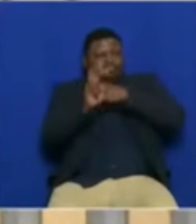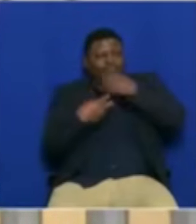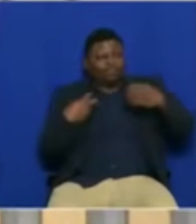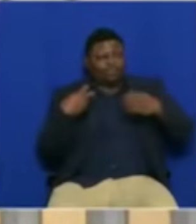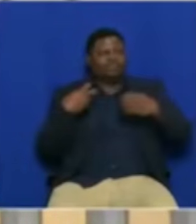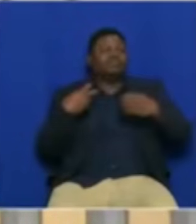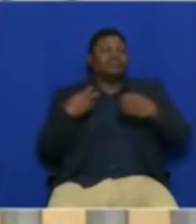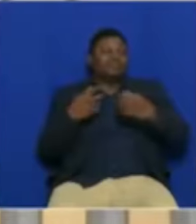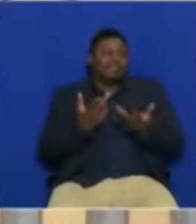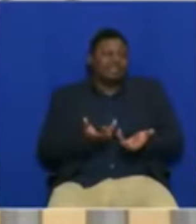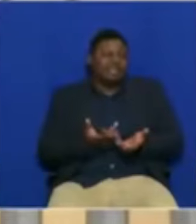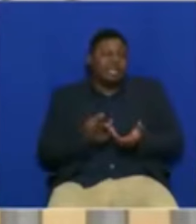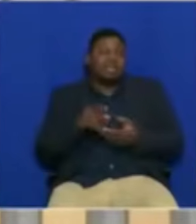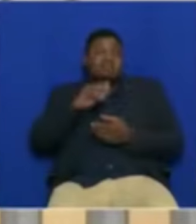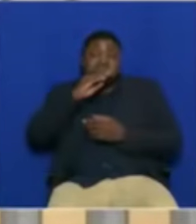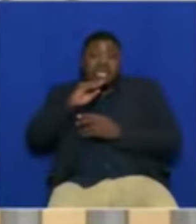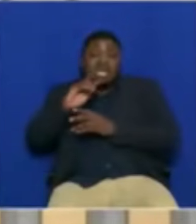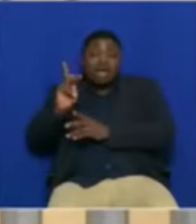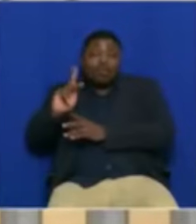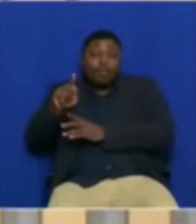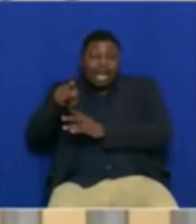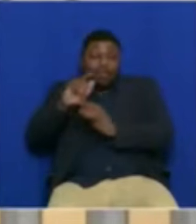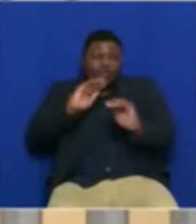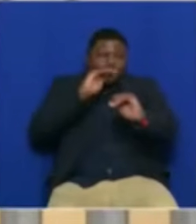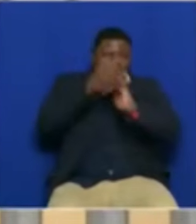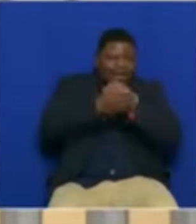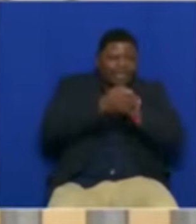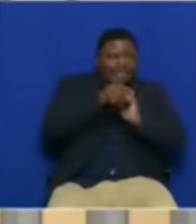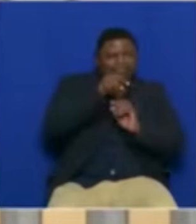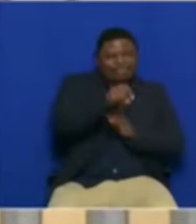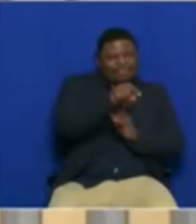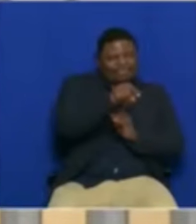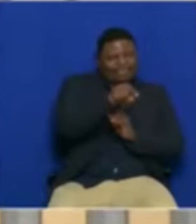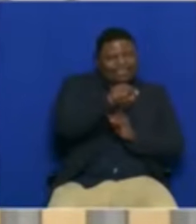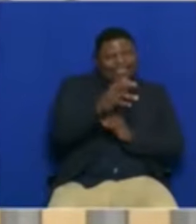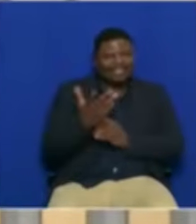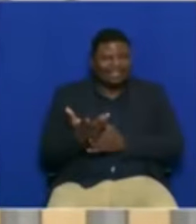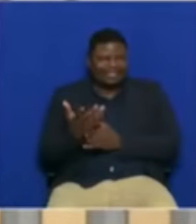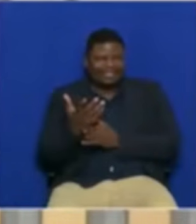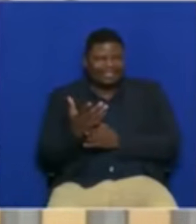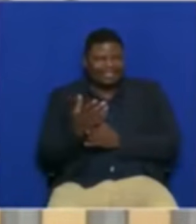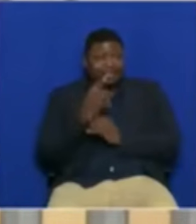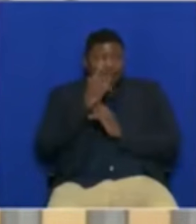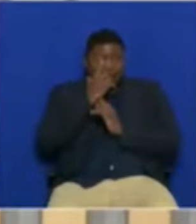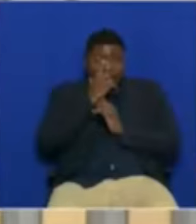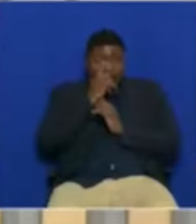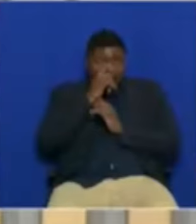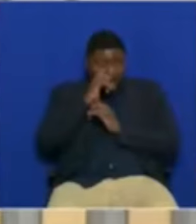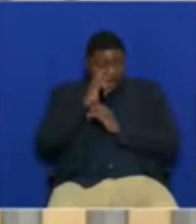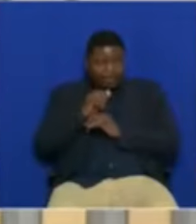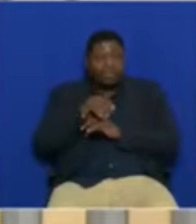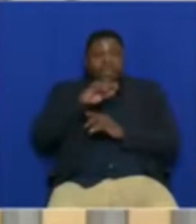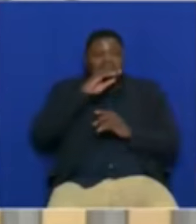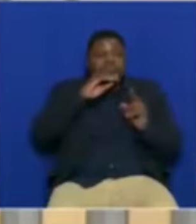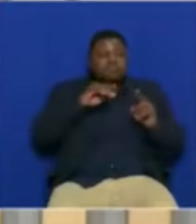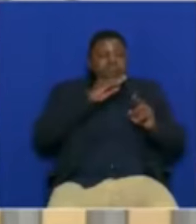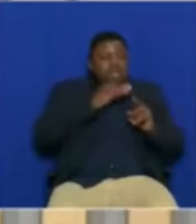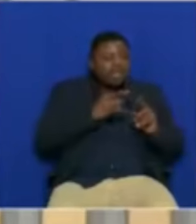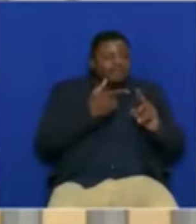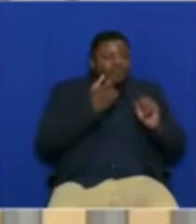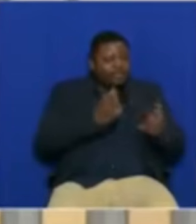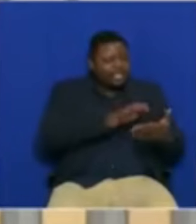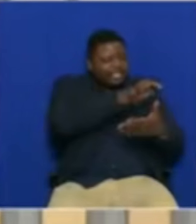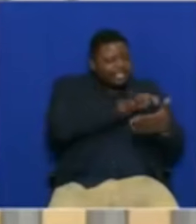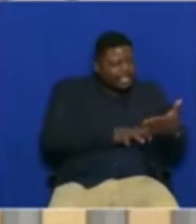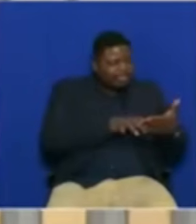the involvement of General Khumalo, you can't pick it up from the statement. You have to go and look at the docket